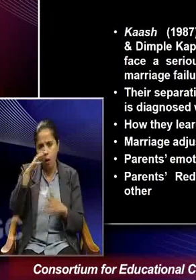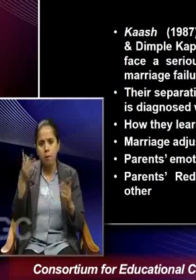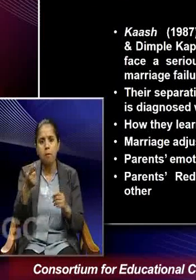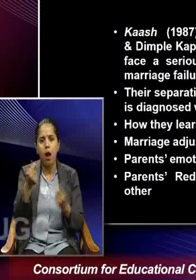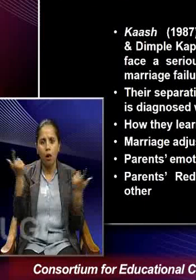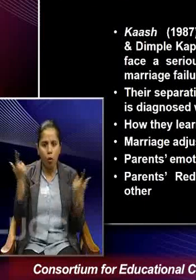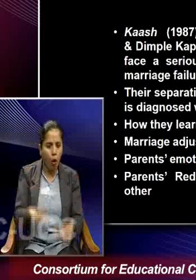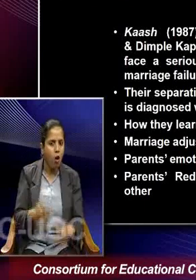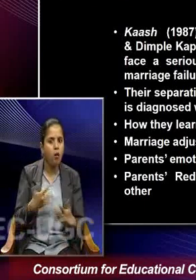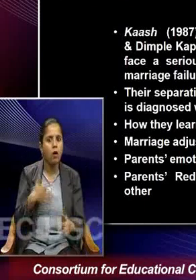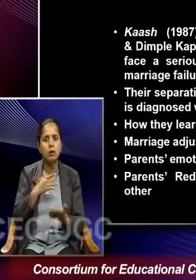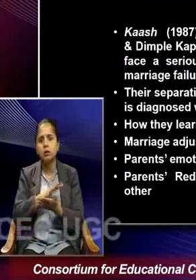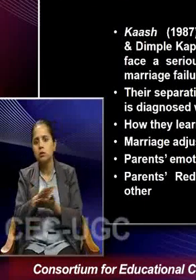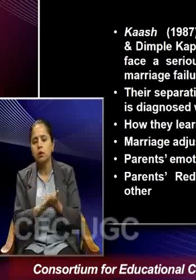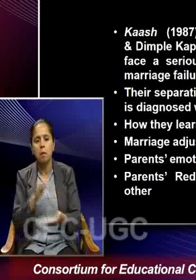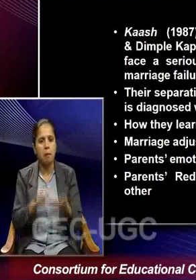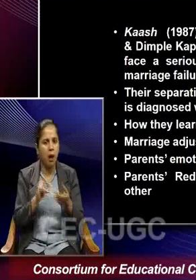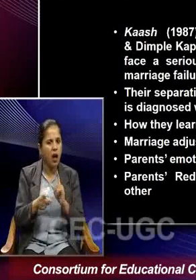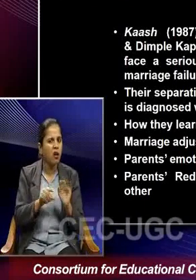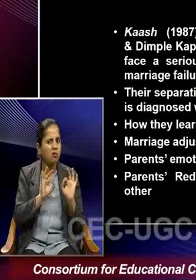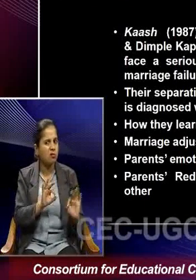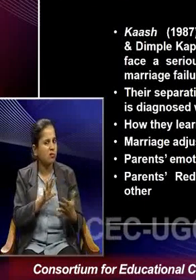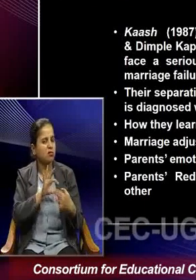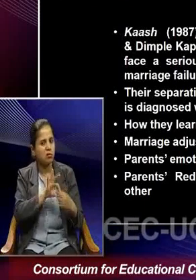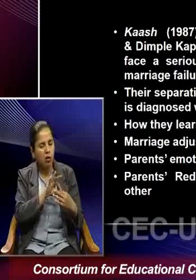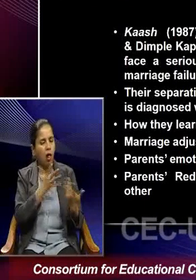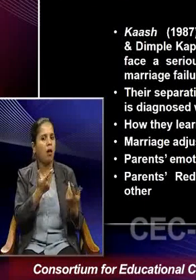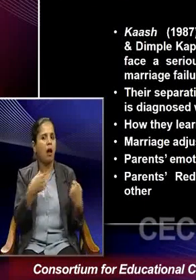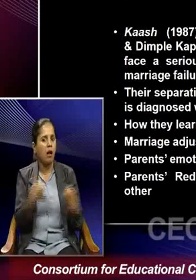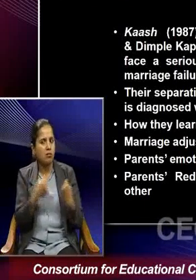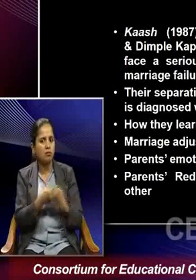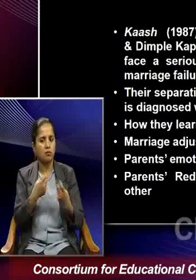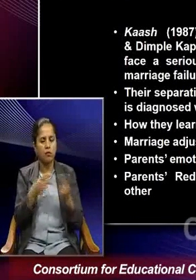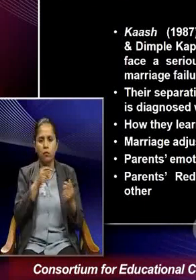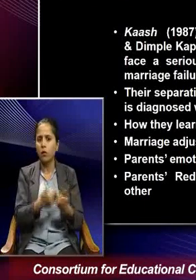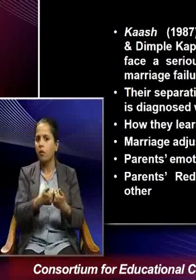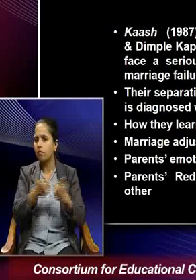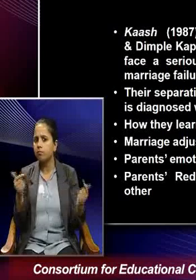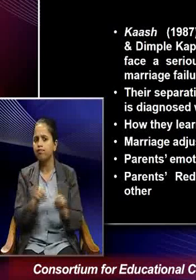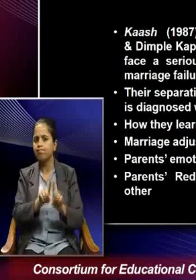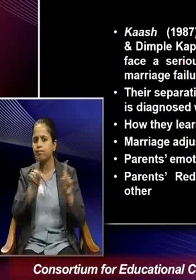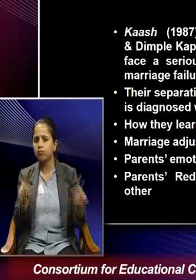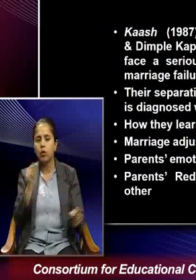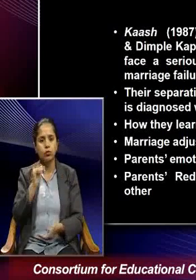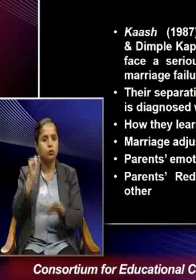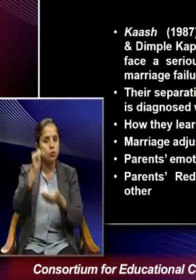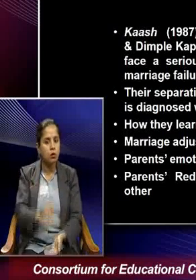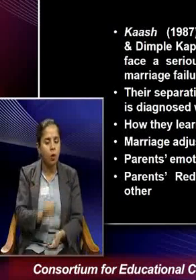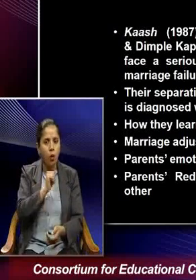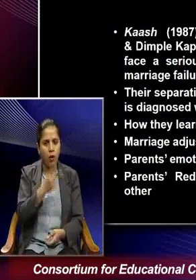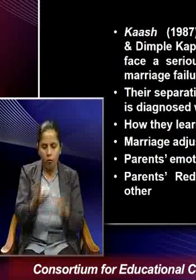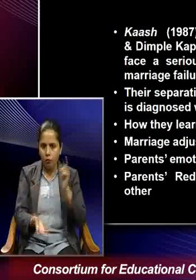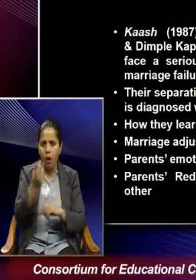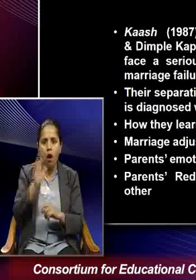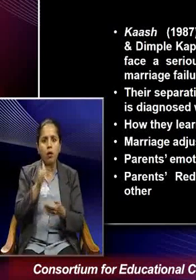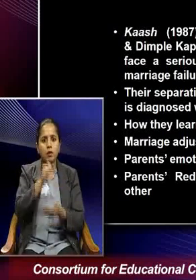bankruptcy and marriage failure. So their separation and reunion when their child is diagnosed